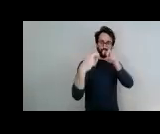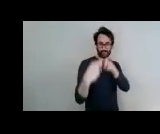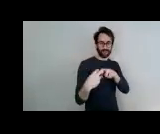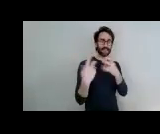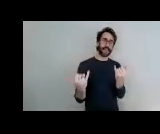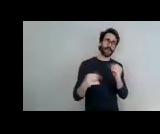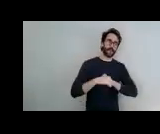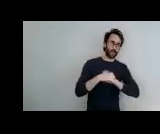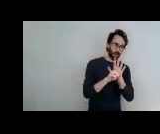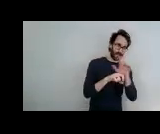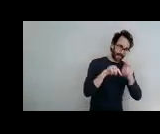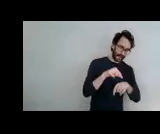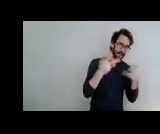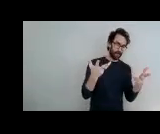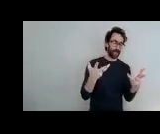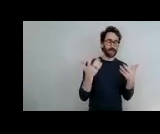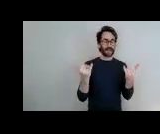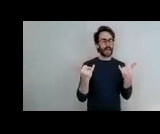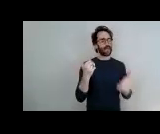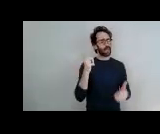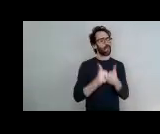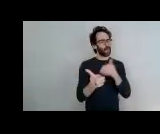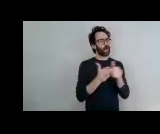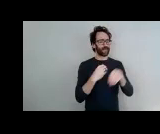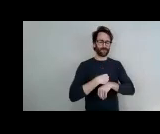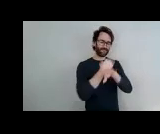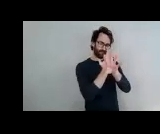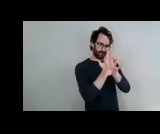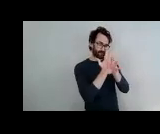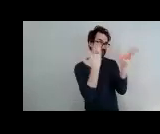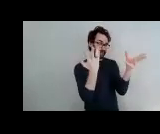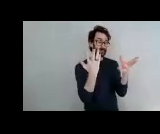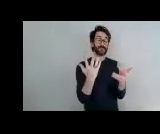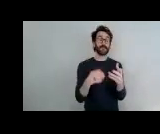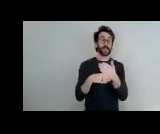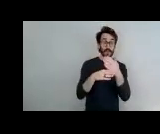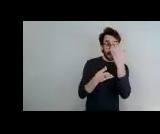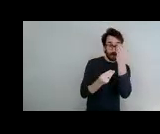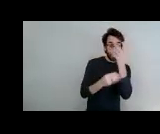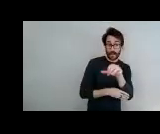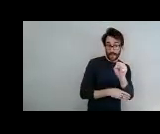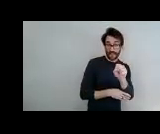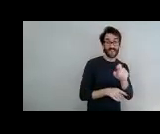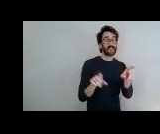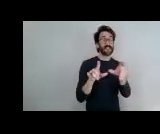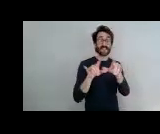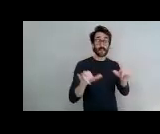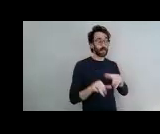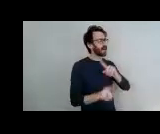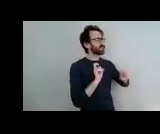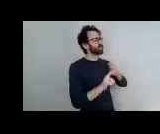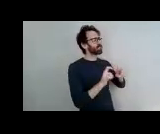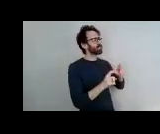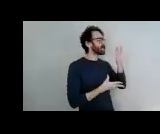that, so we're doing a lot virtually. But not only do I share information, I also get information from you. It's a nice two-way